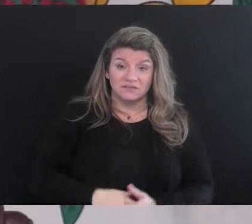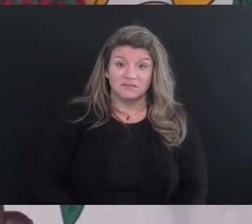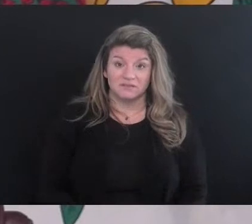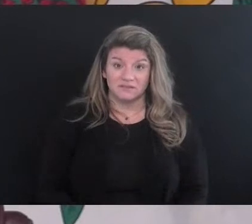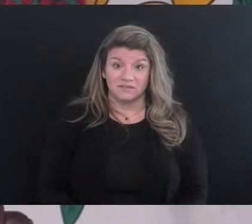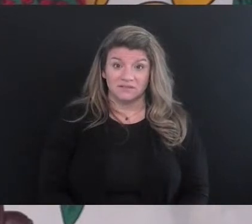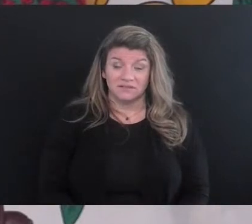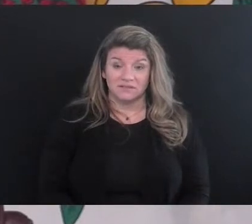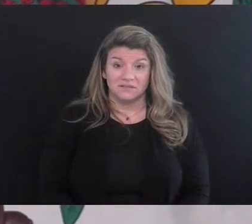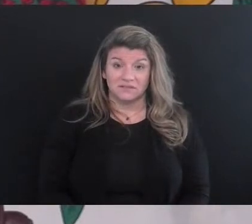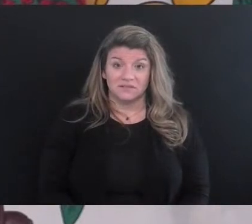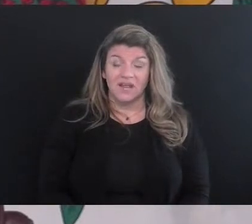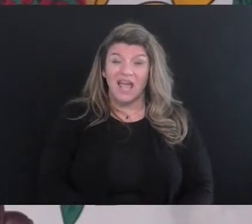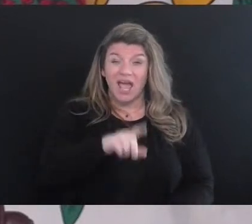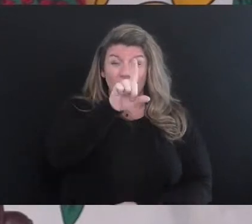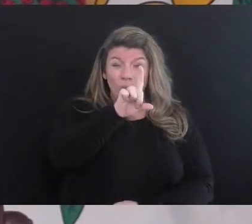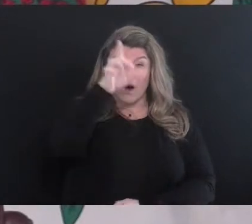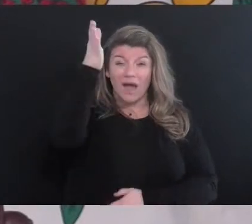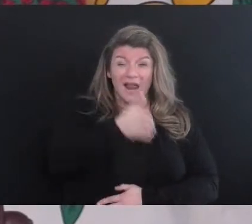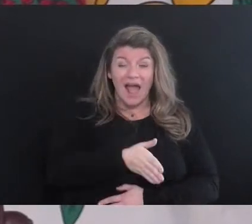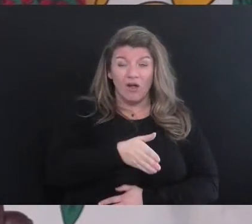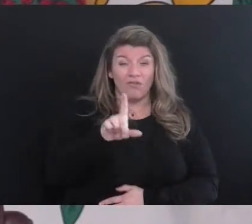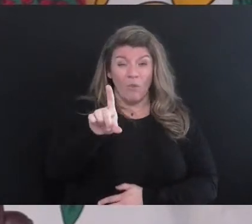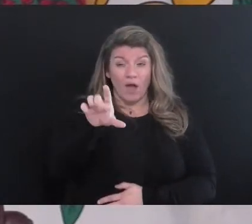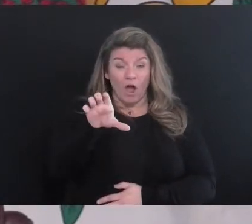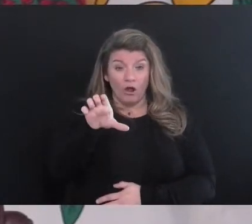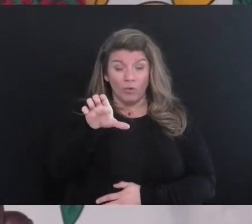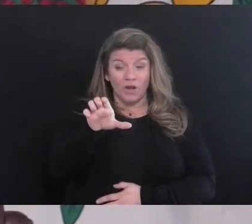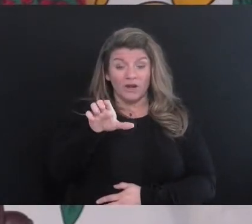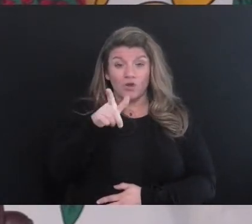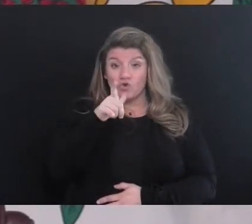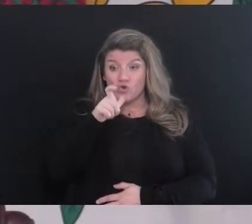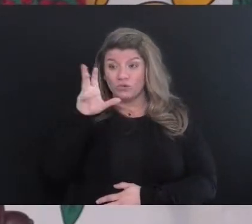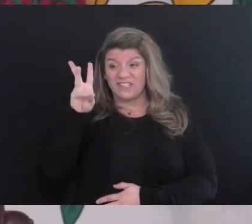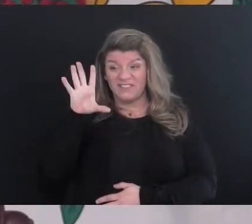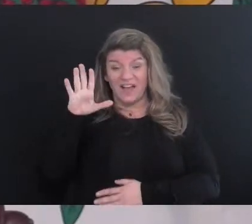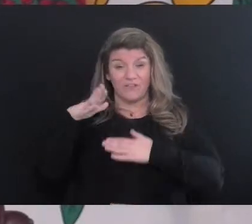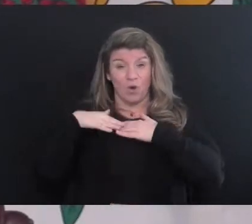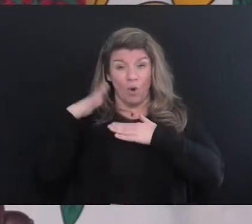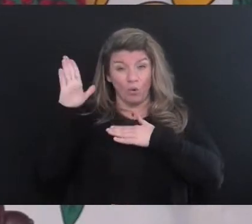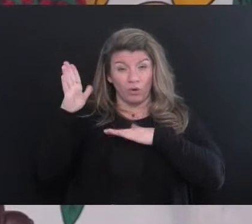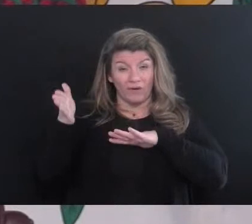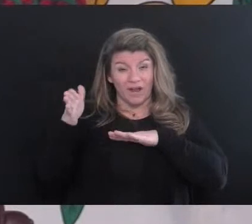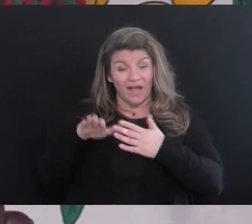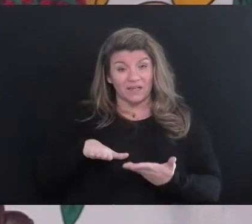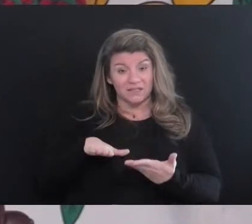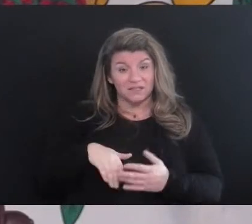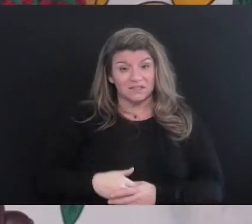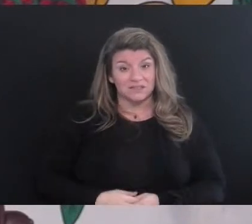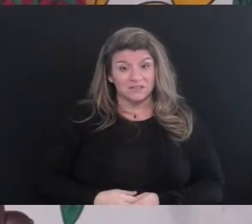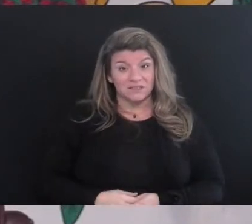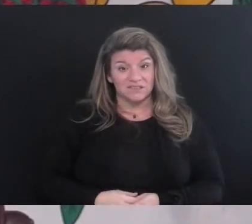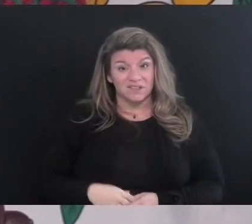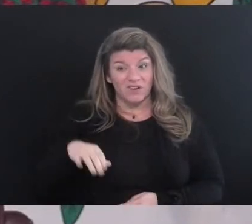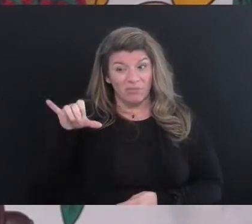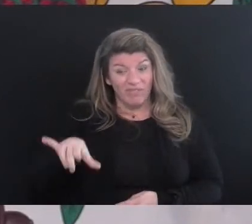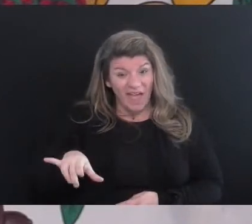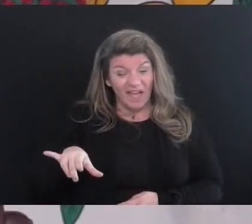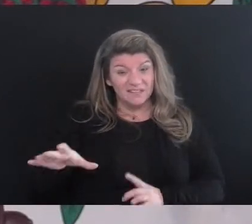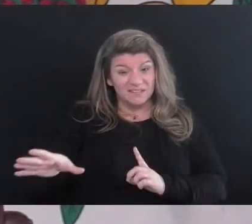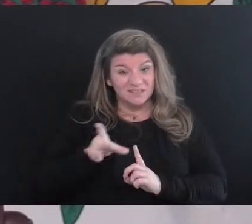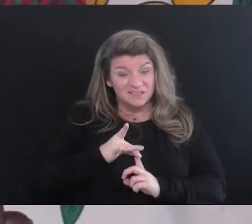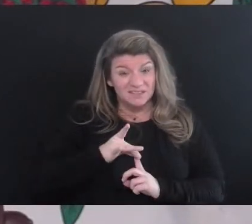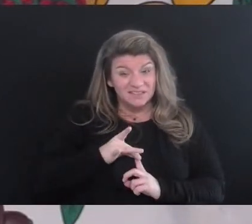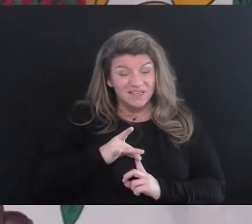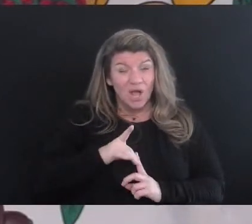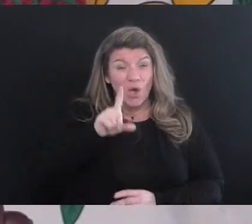1 out of every 100 that are 65 and older have died from this. At 1 out